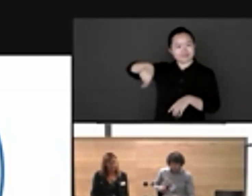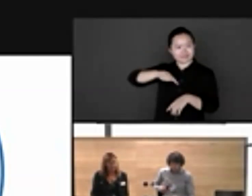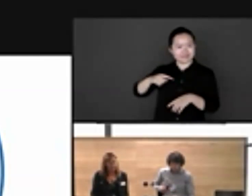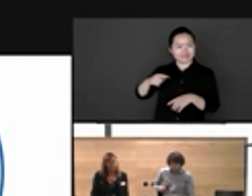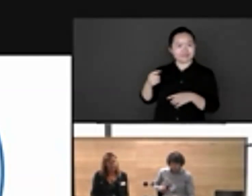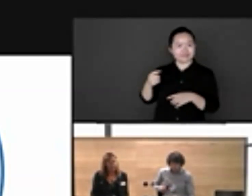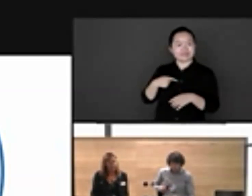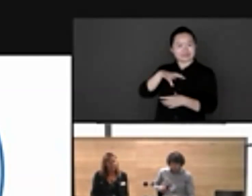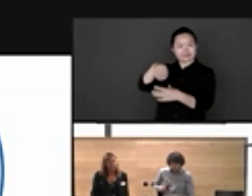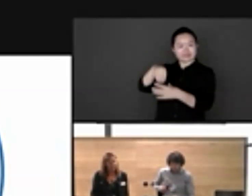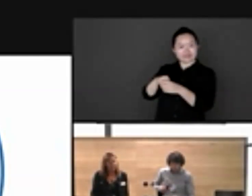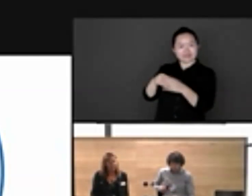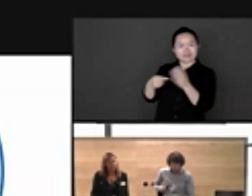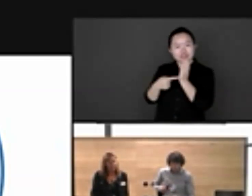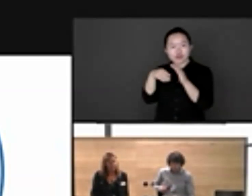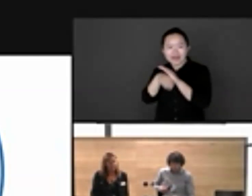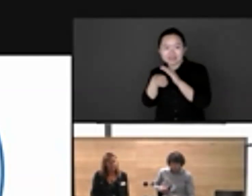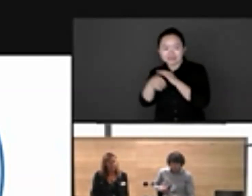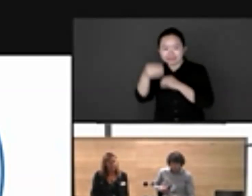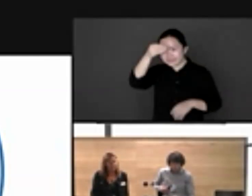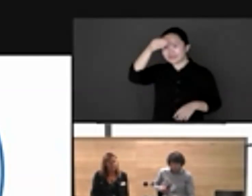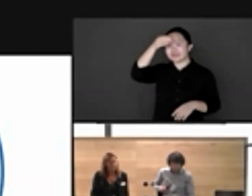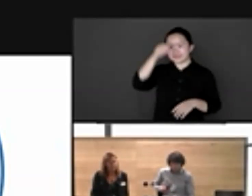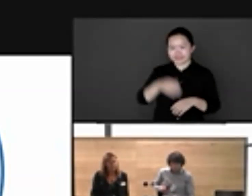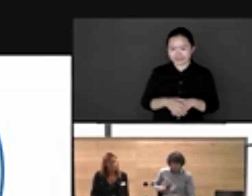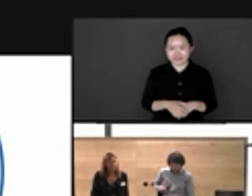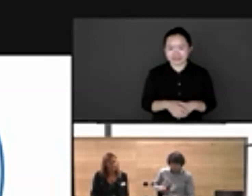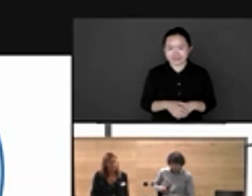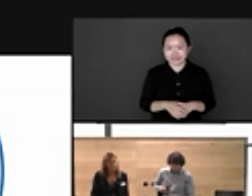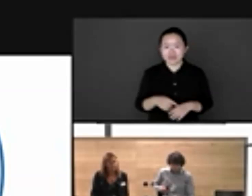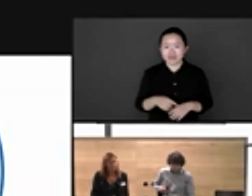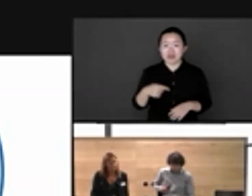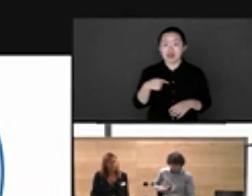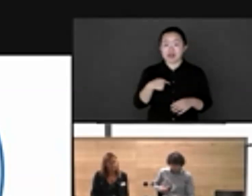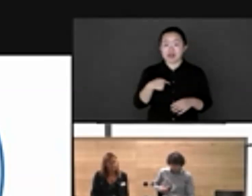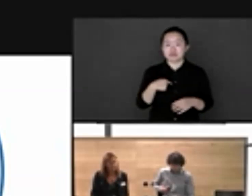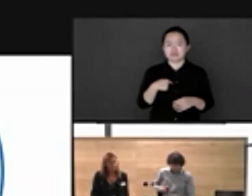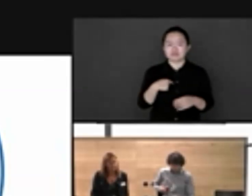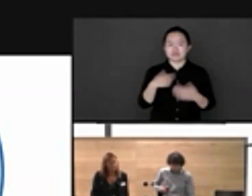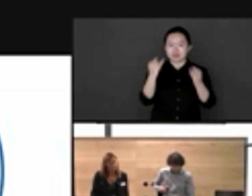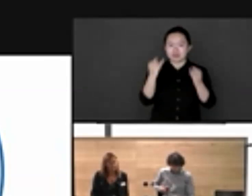on how mobile app testing is done within the WAD framework in Estonia.